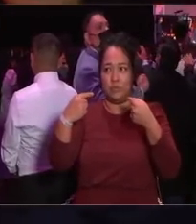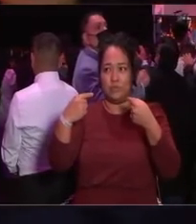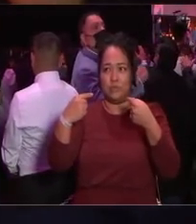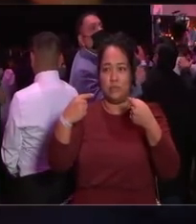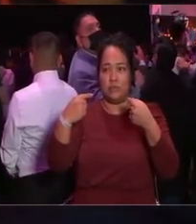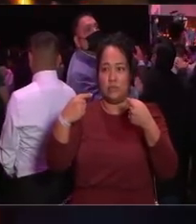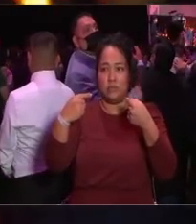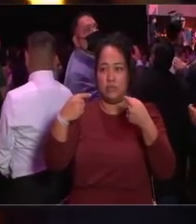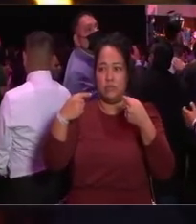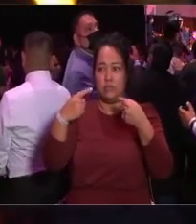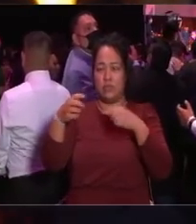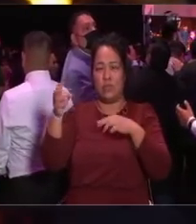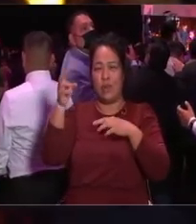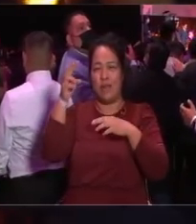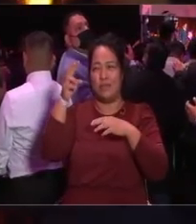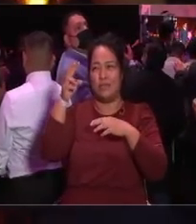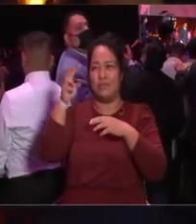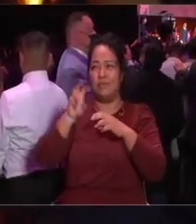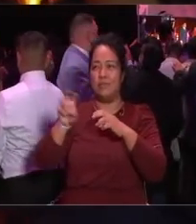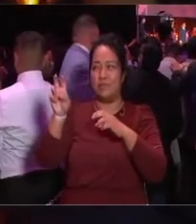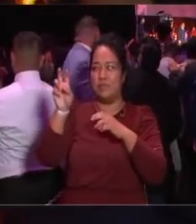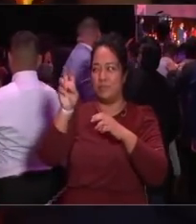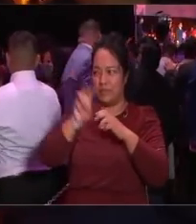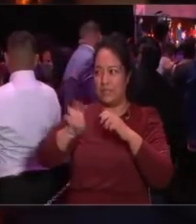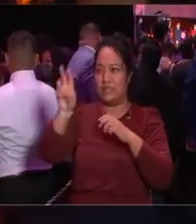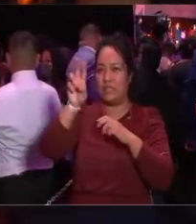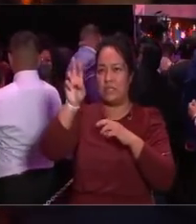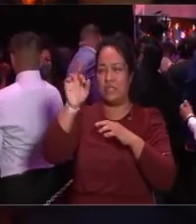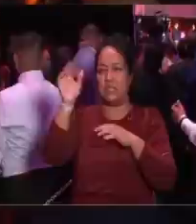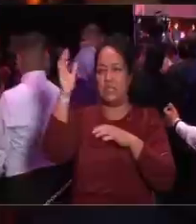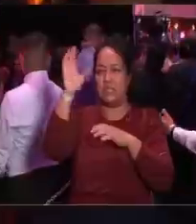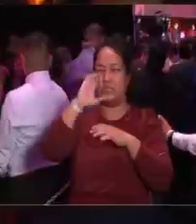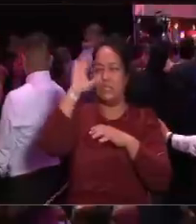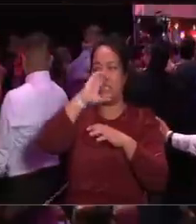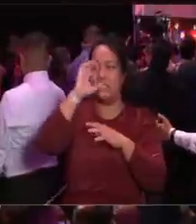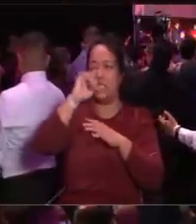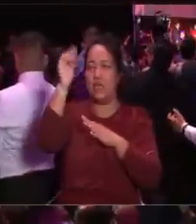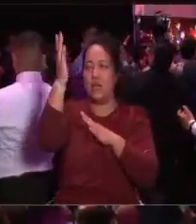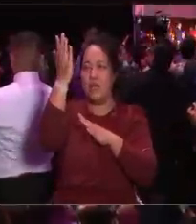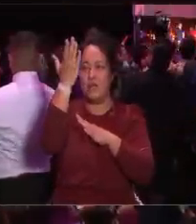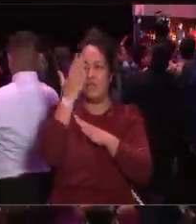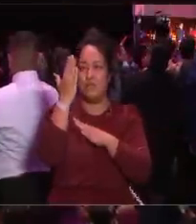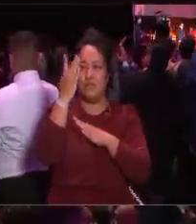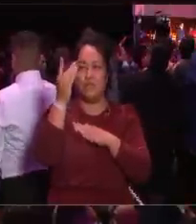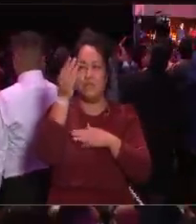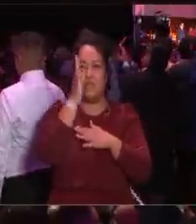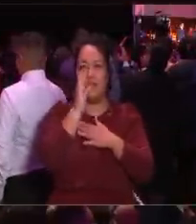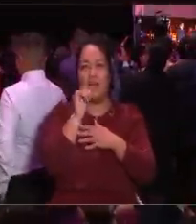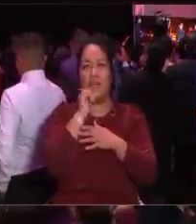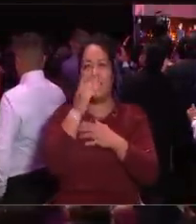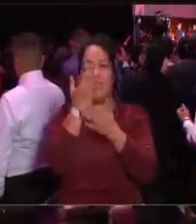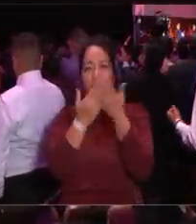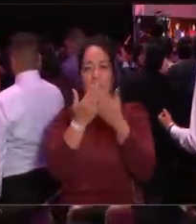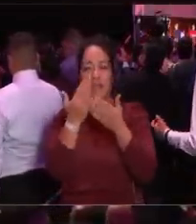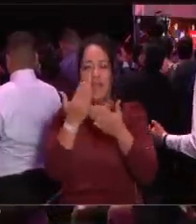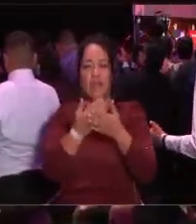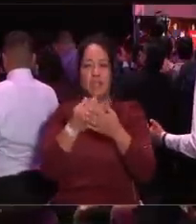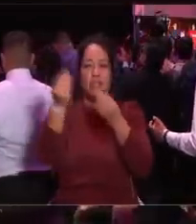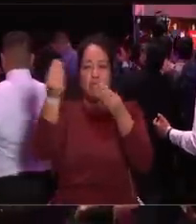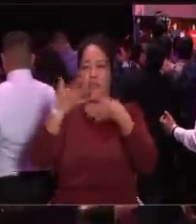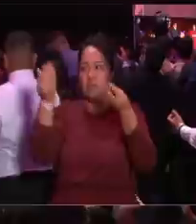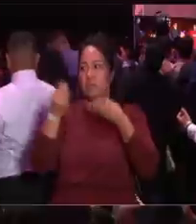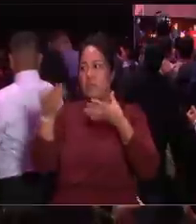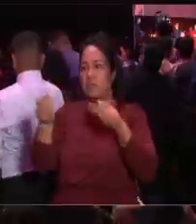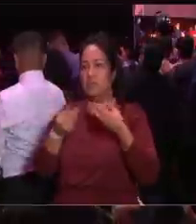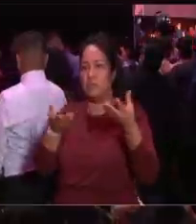de Dios, when you seek the face of God, y no las manos de Dios, and not the hands of God. Dame, dame, dame, dame, dame. Give me, give me, give